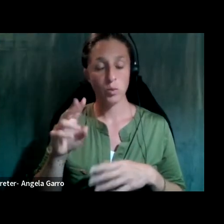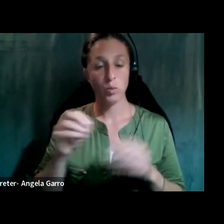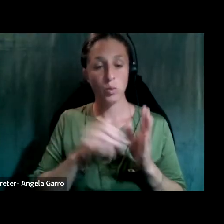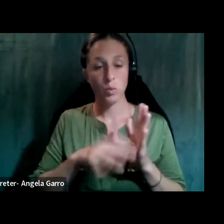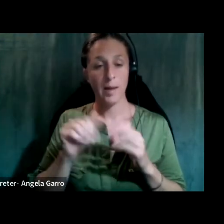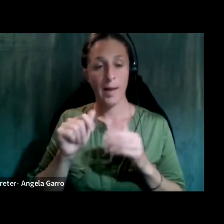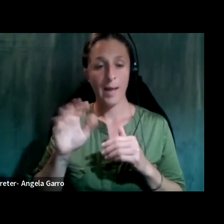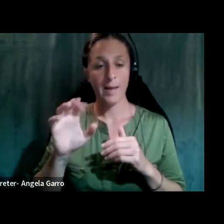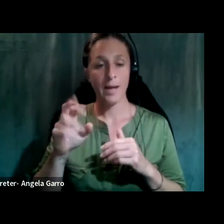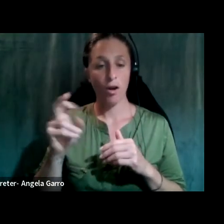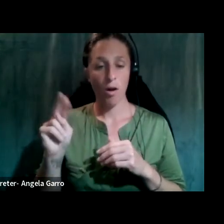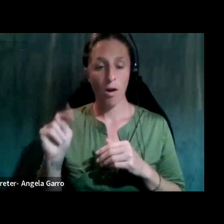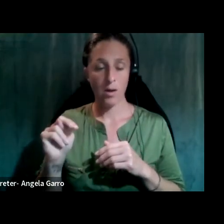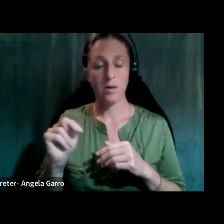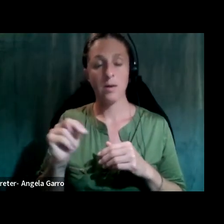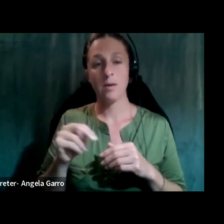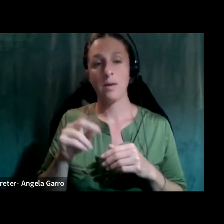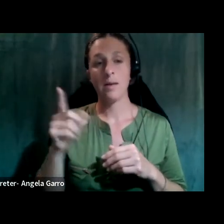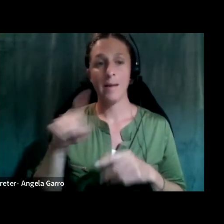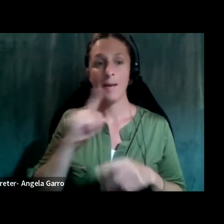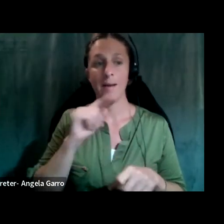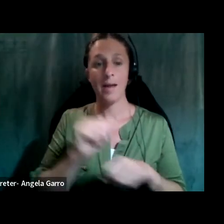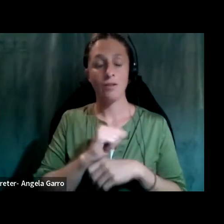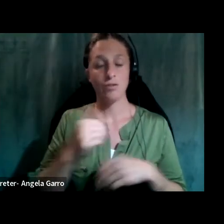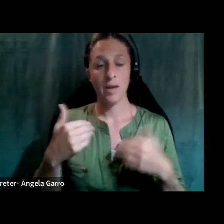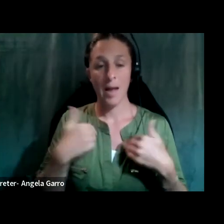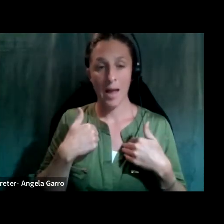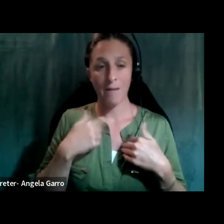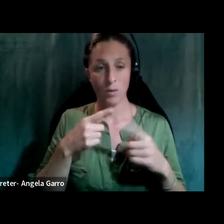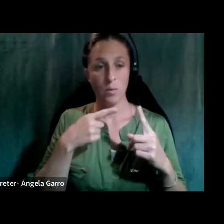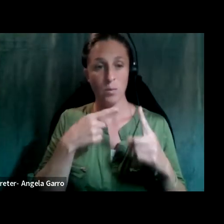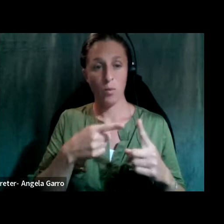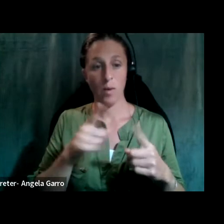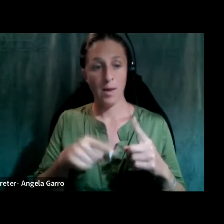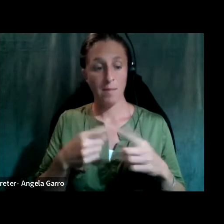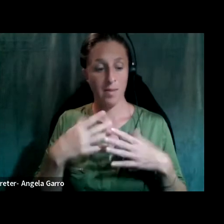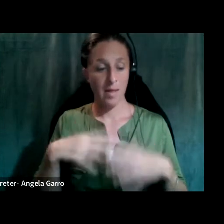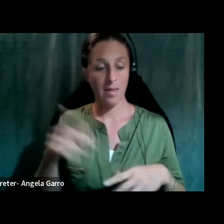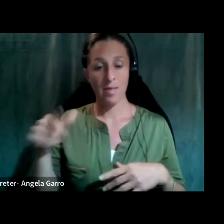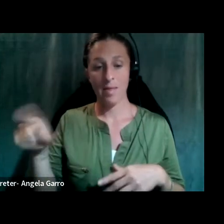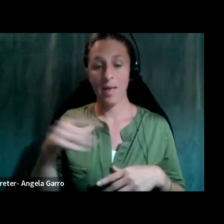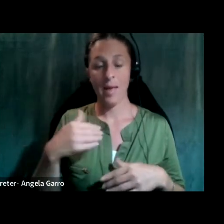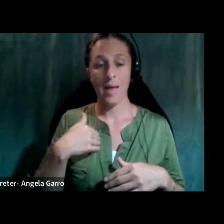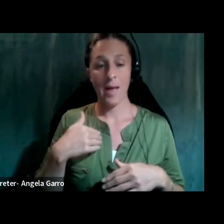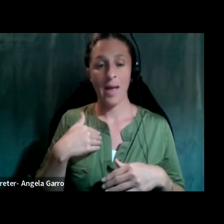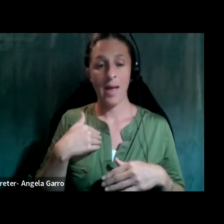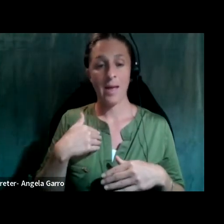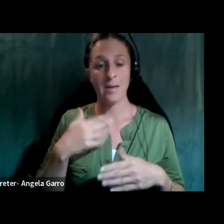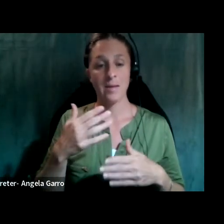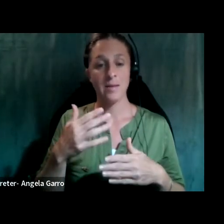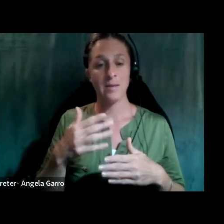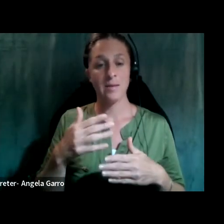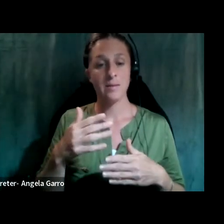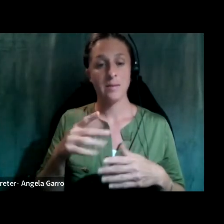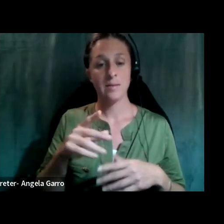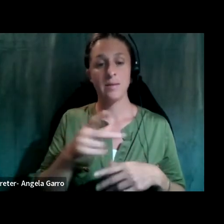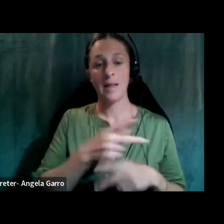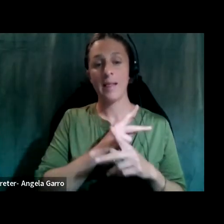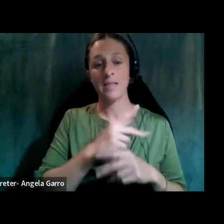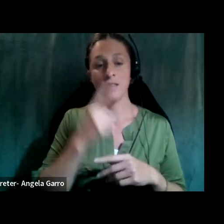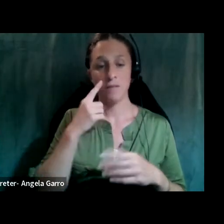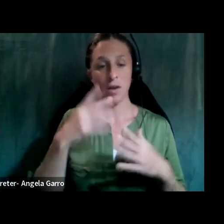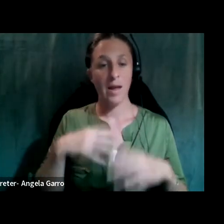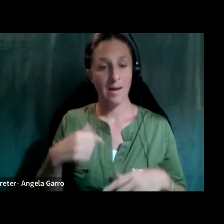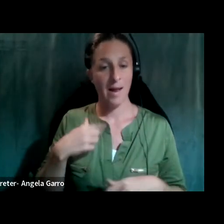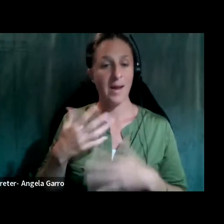I mentioned, what was I gonna say? Oh, yeah, they actually had, to your point about the gown, that they had leased some gowns, and they had a gown for me and whatever that's